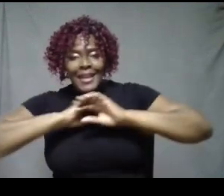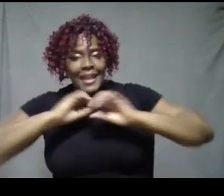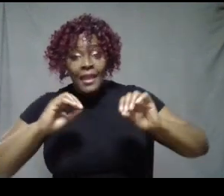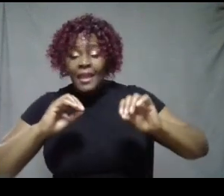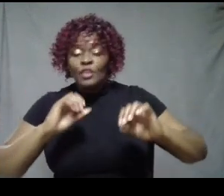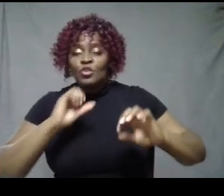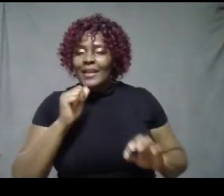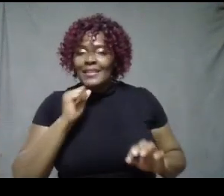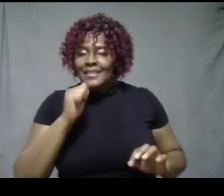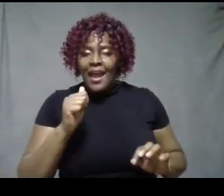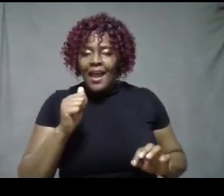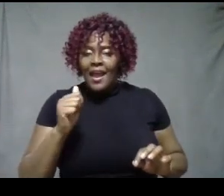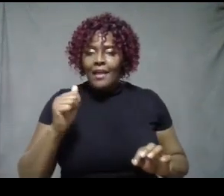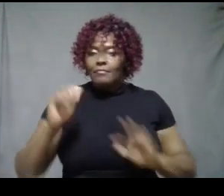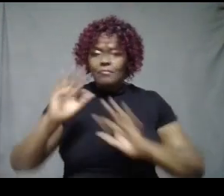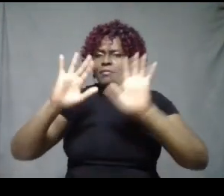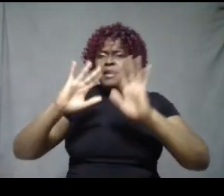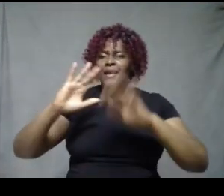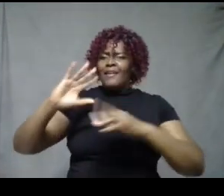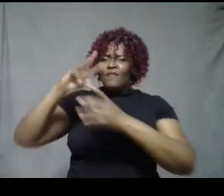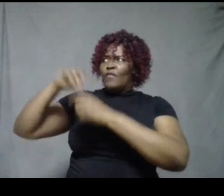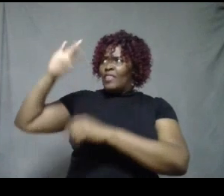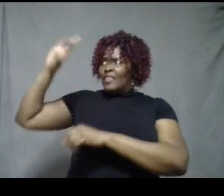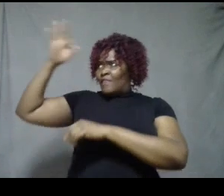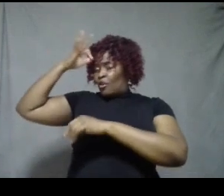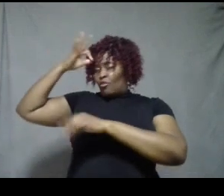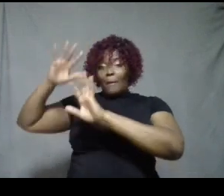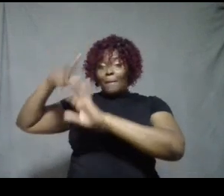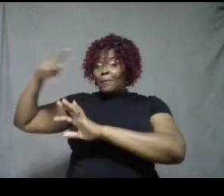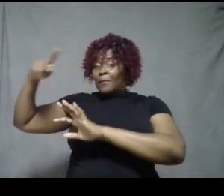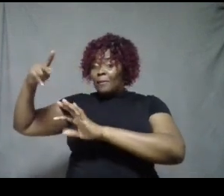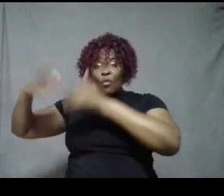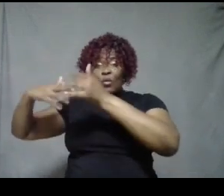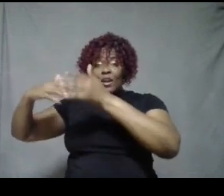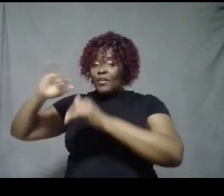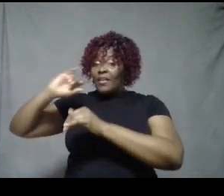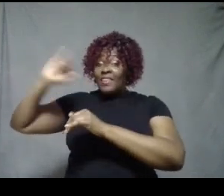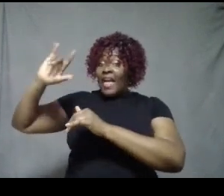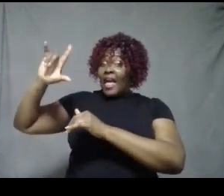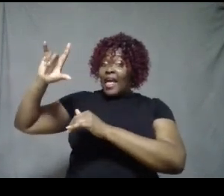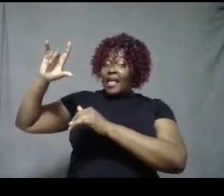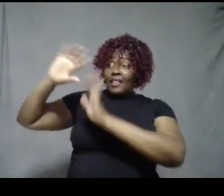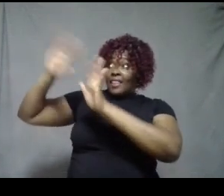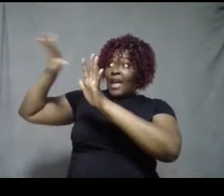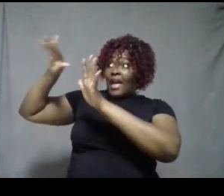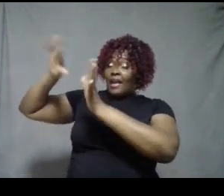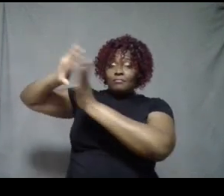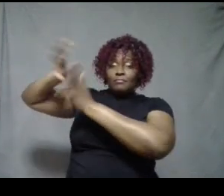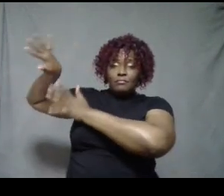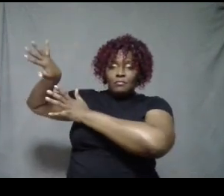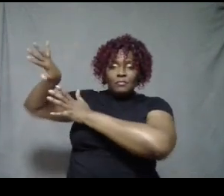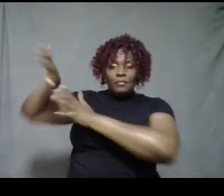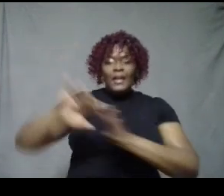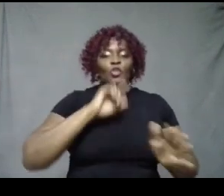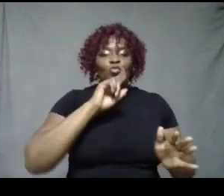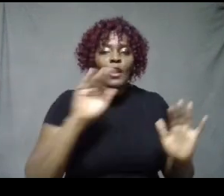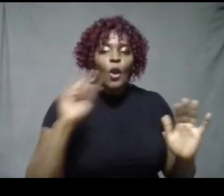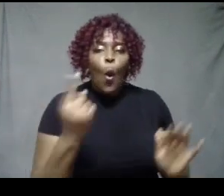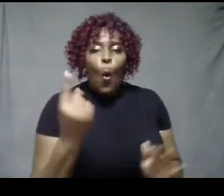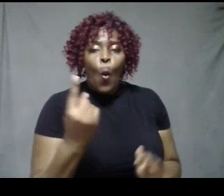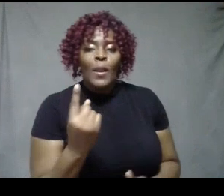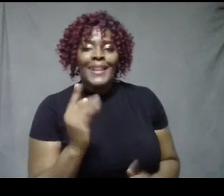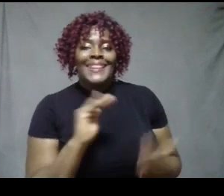that was received from the federal government, whether it was PPP or other bridge loans that were administered. This is strictly for those from the Boynton Beach CRA,